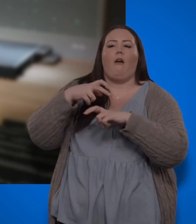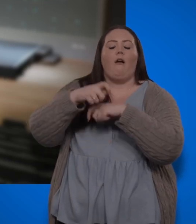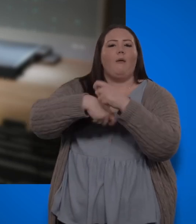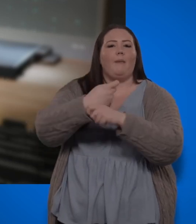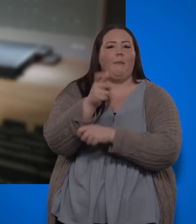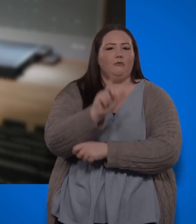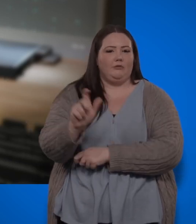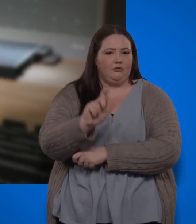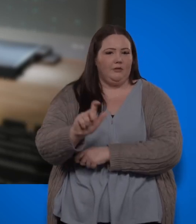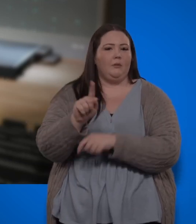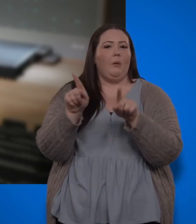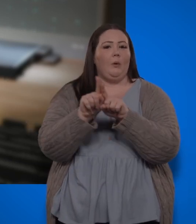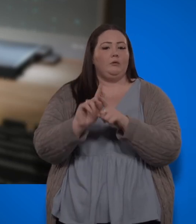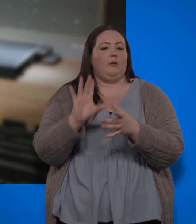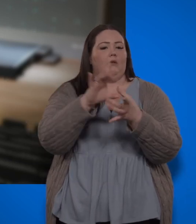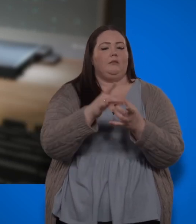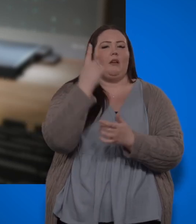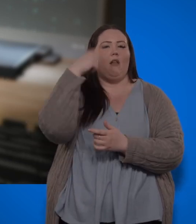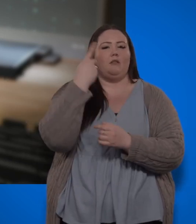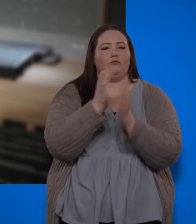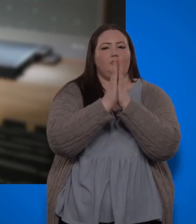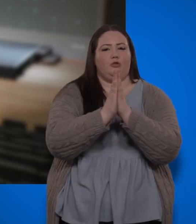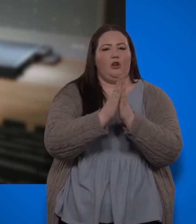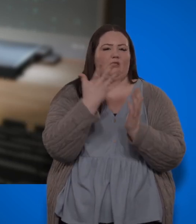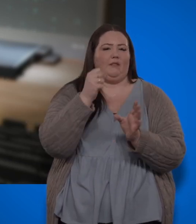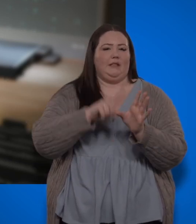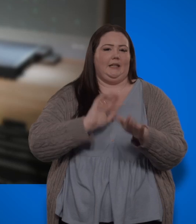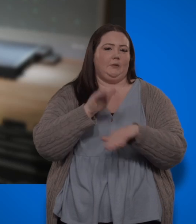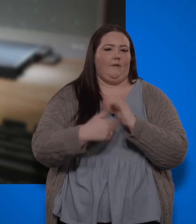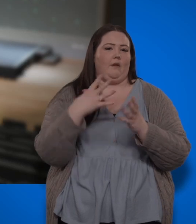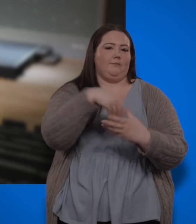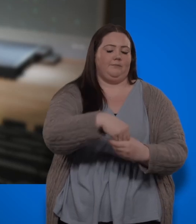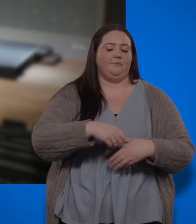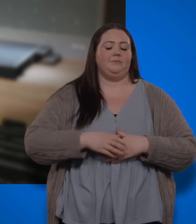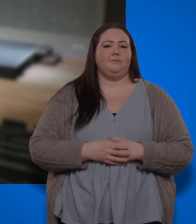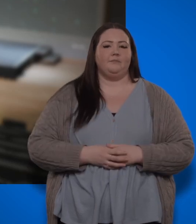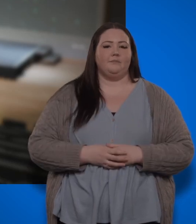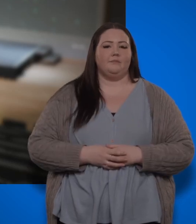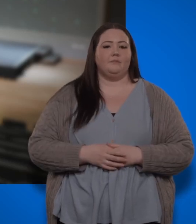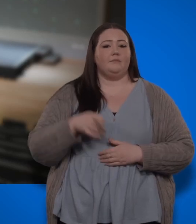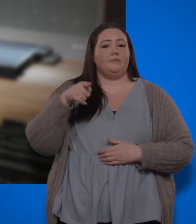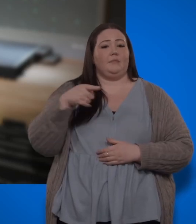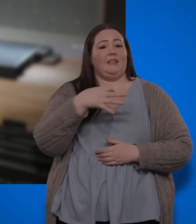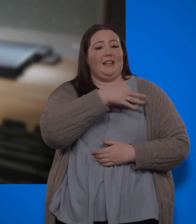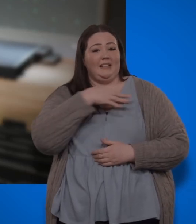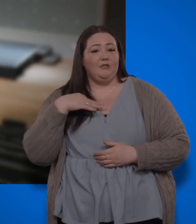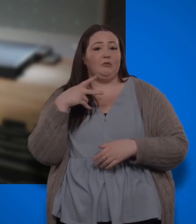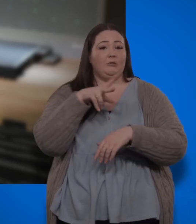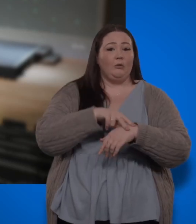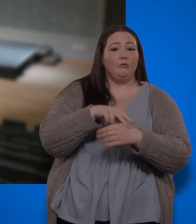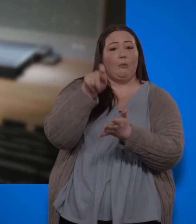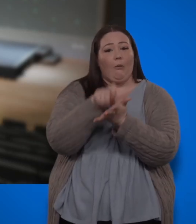been a member of All Souls Church in London now for over 50 years. He's an eminent clinician,